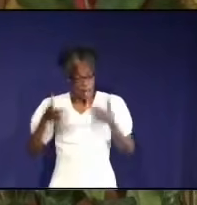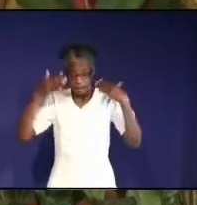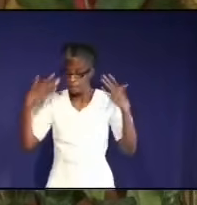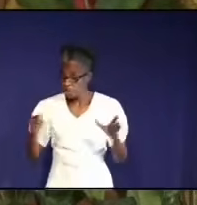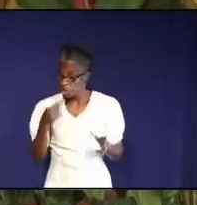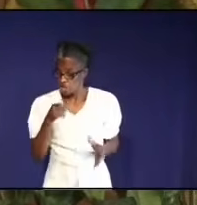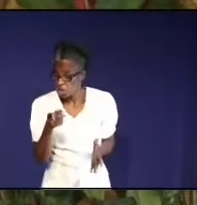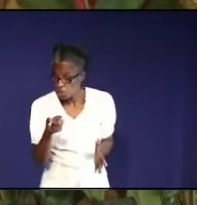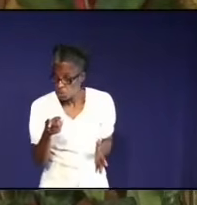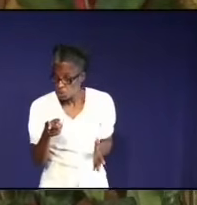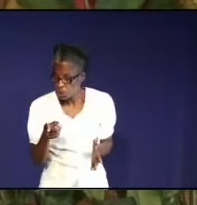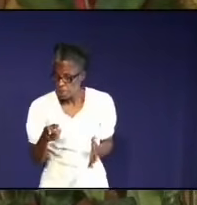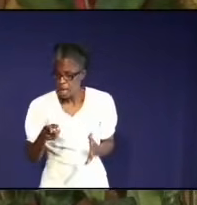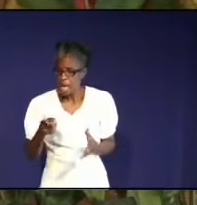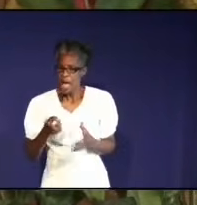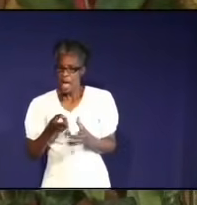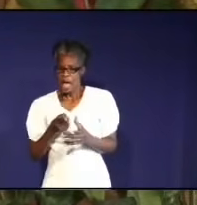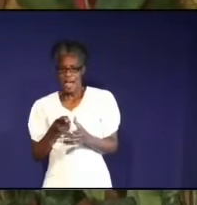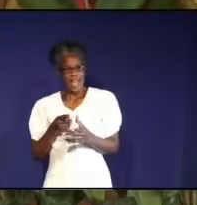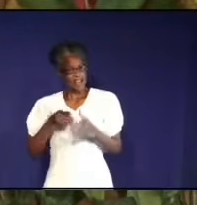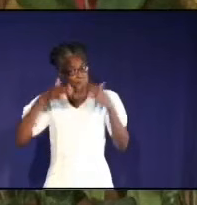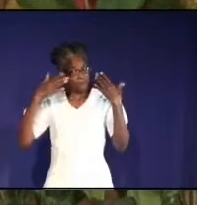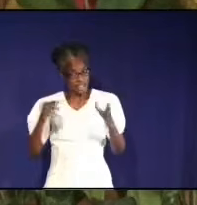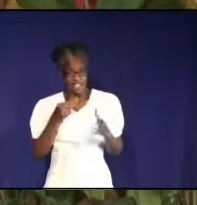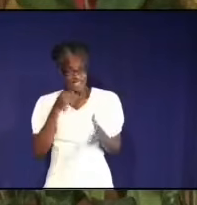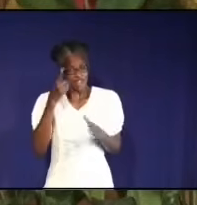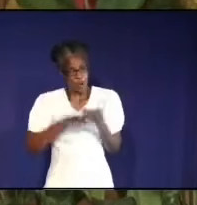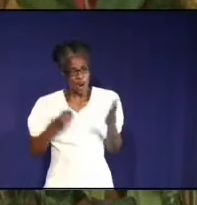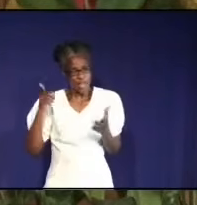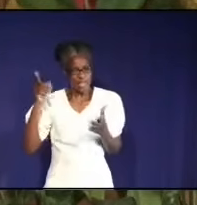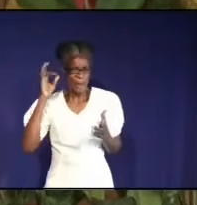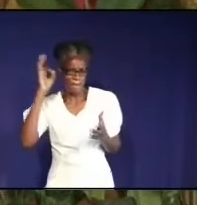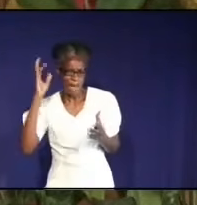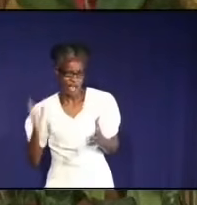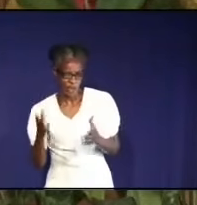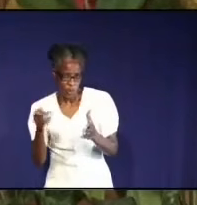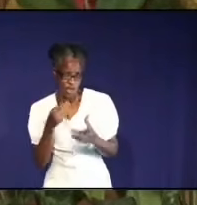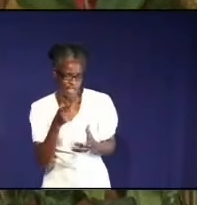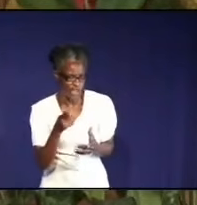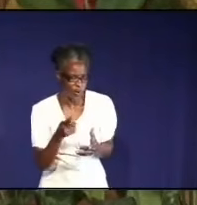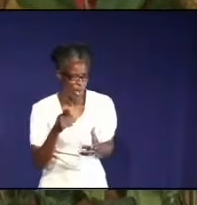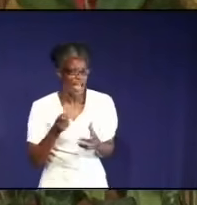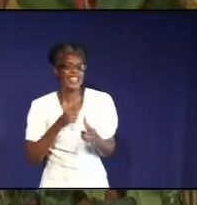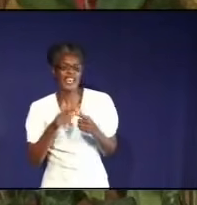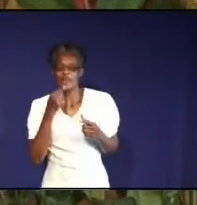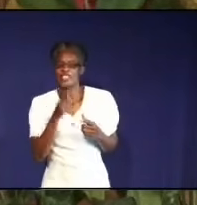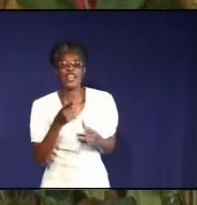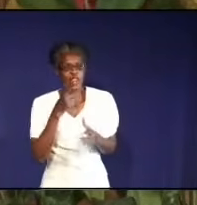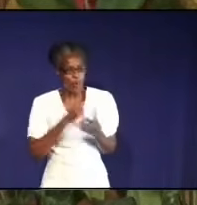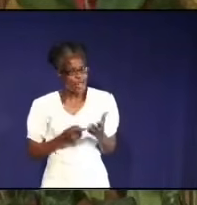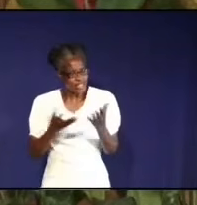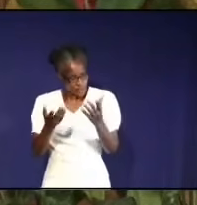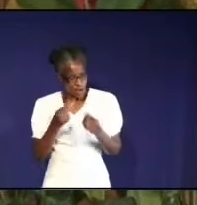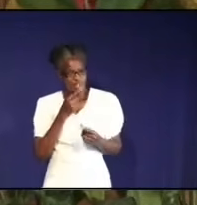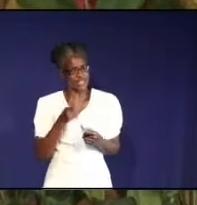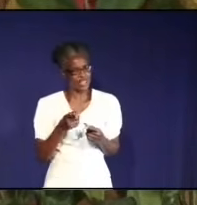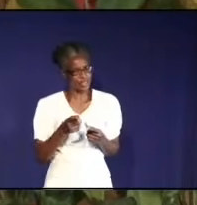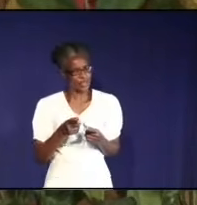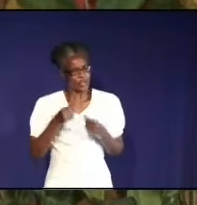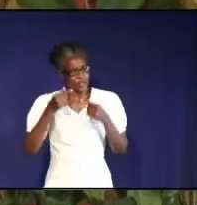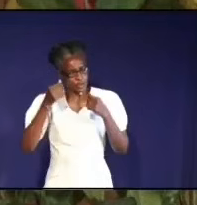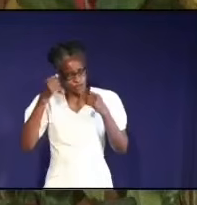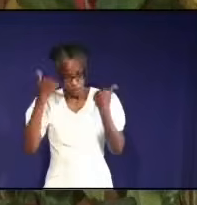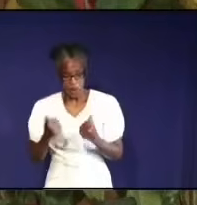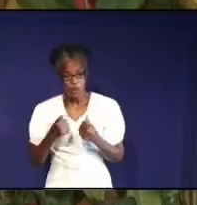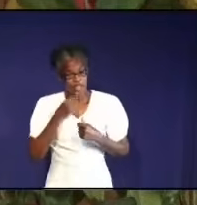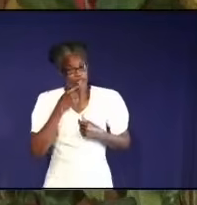you what I'm going to tell you, I will tell you then what I have told you. So let me tell you what I'm going to